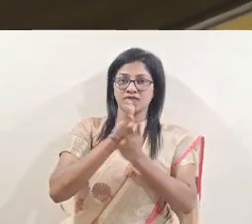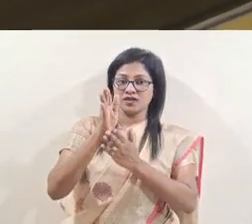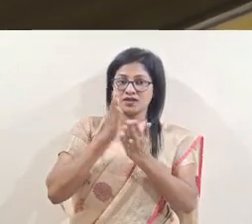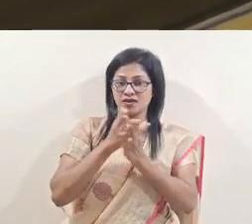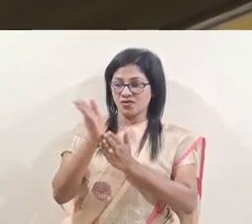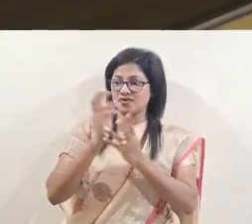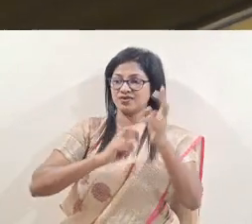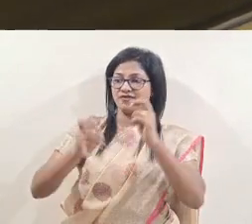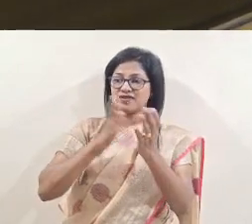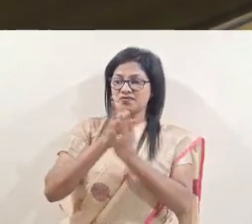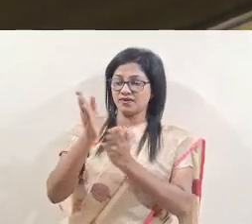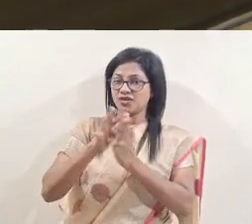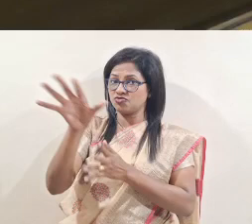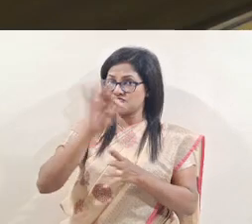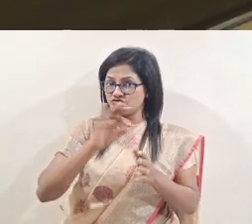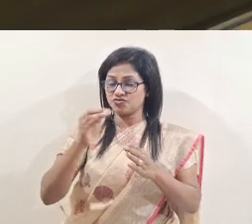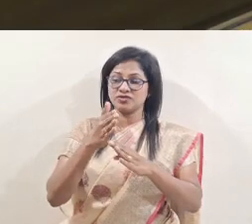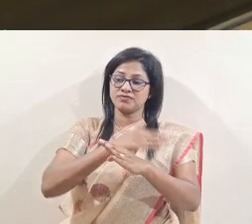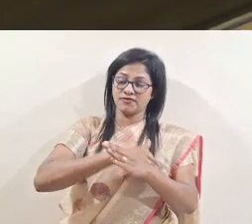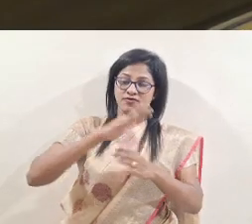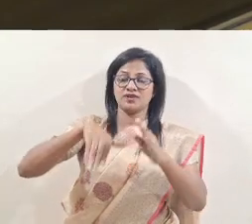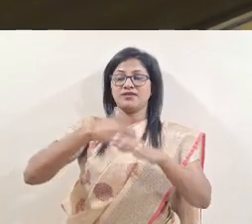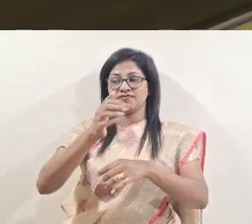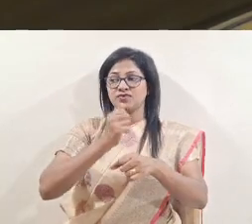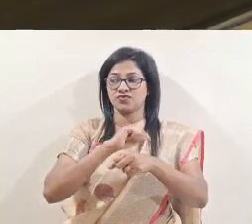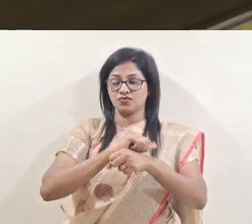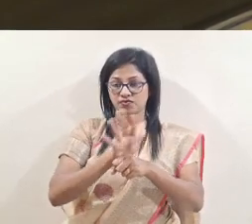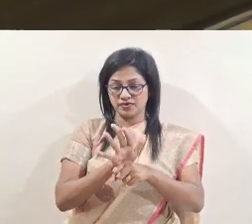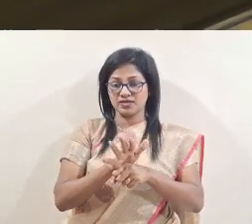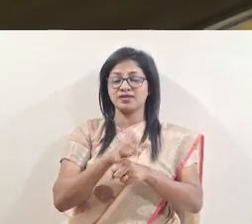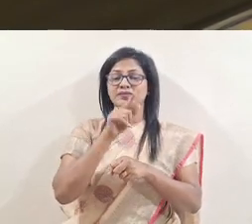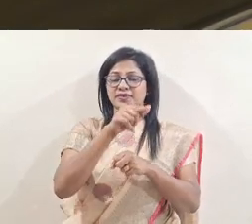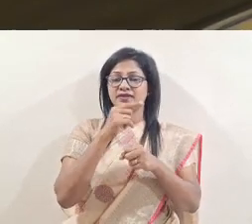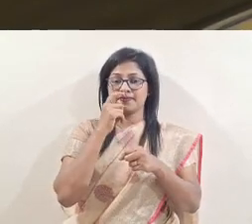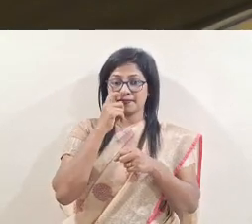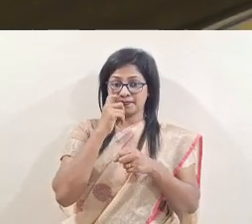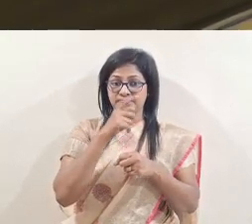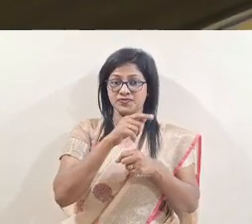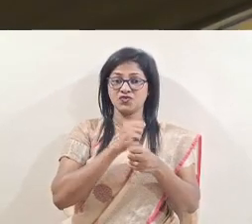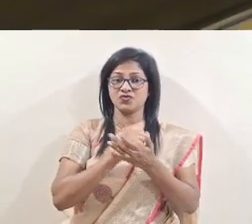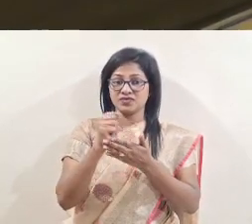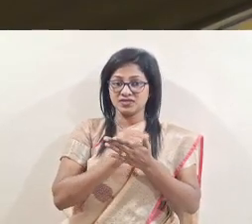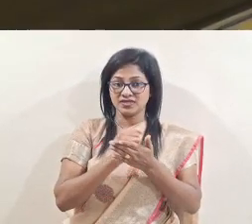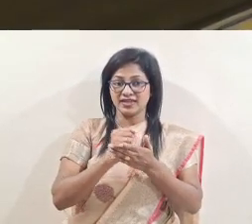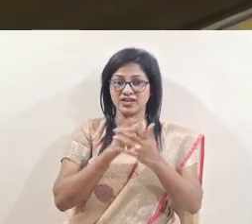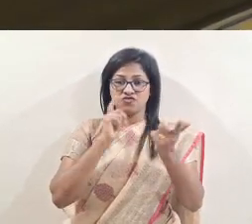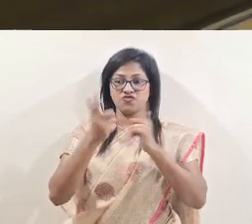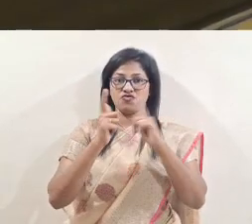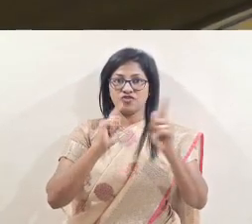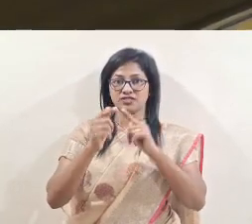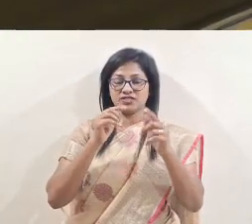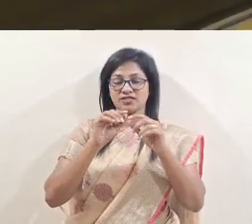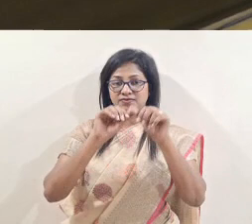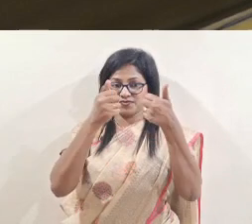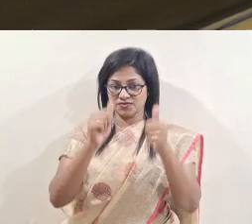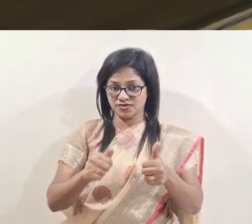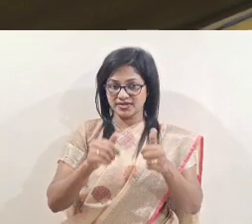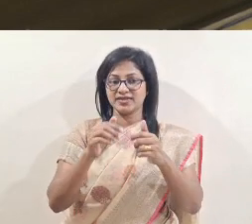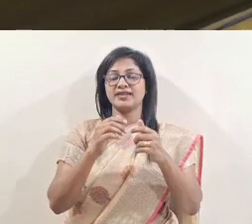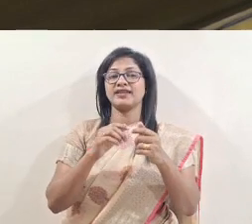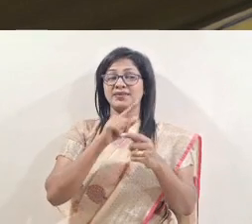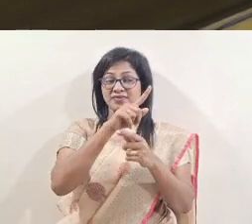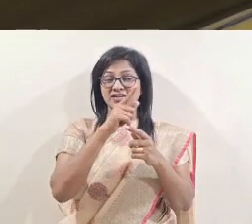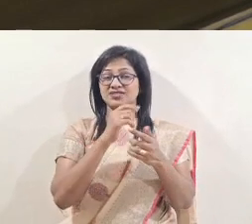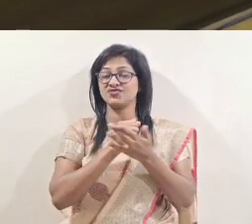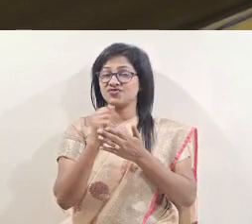COVID, and only have resorted to logic modeling exercise. Yes, sir. Did you try with any